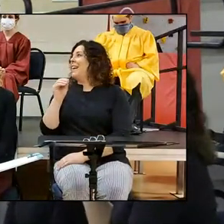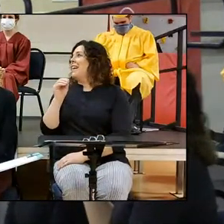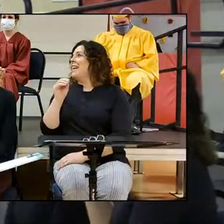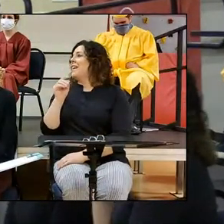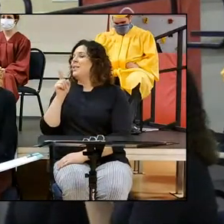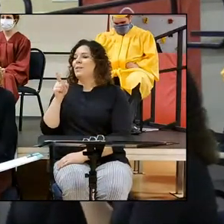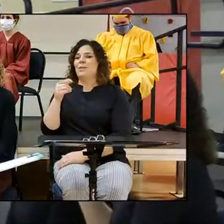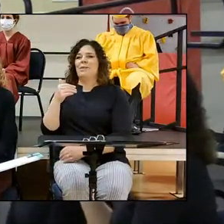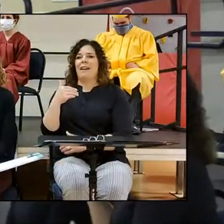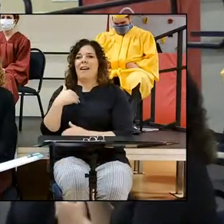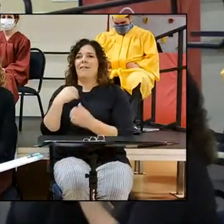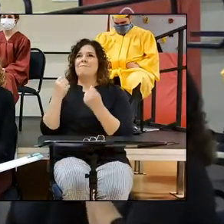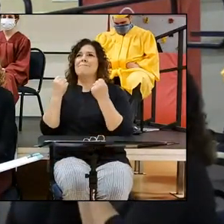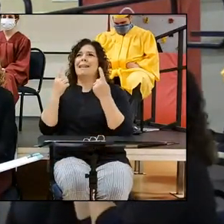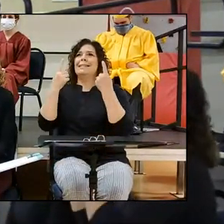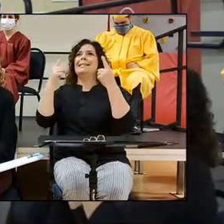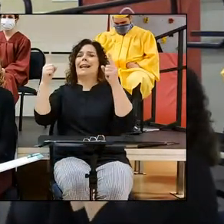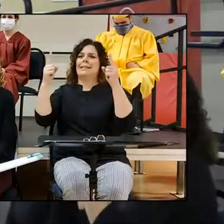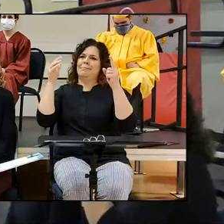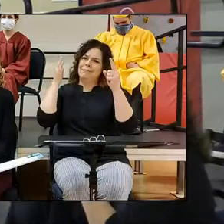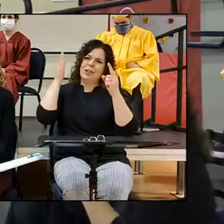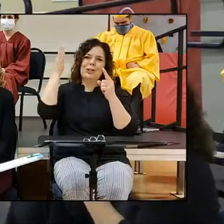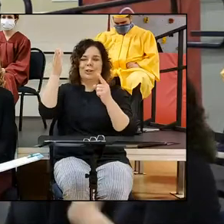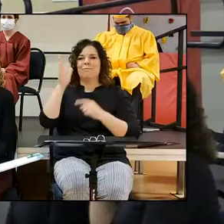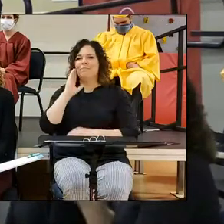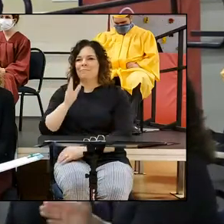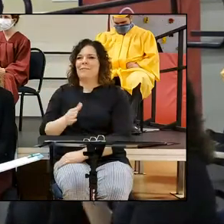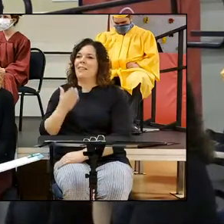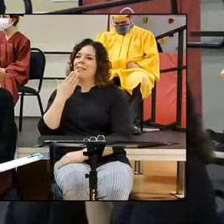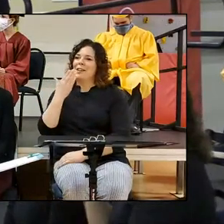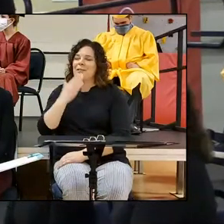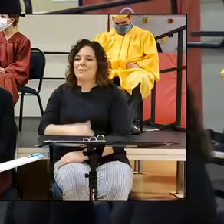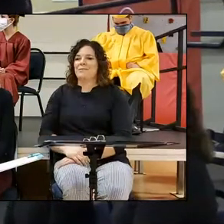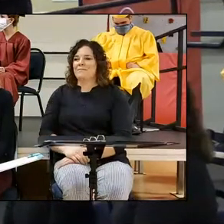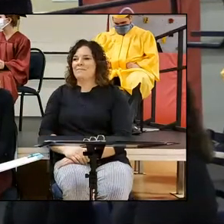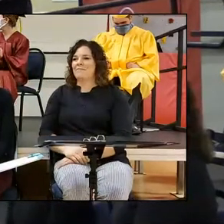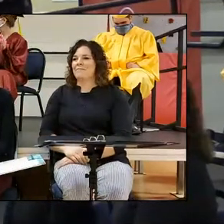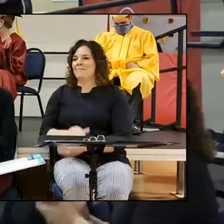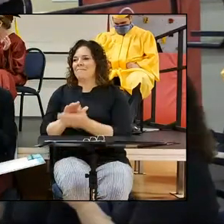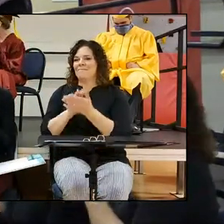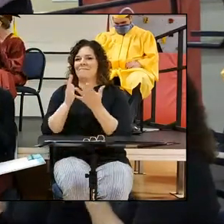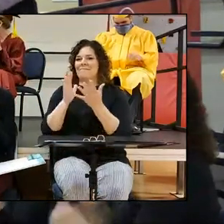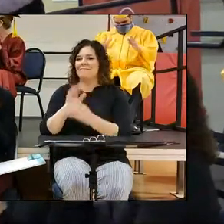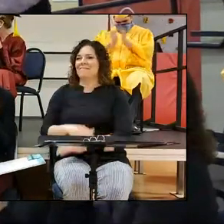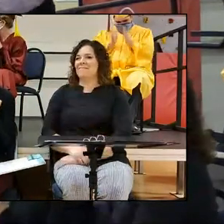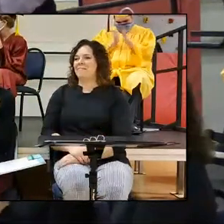you have many successes in the future. Thank you.